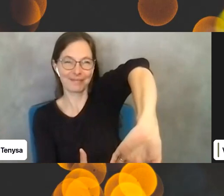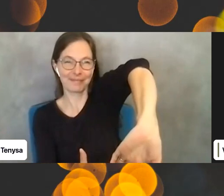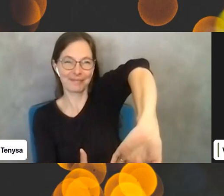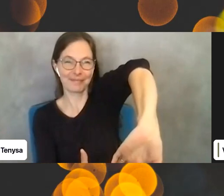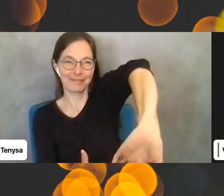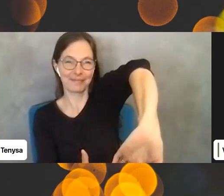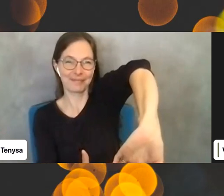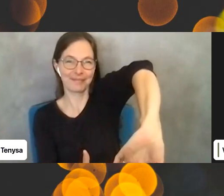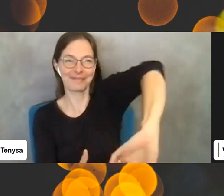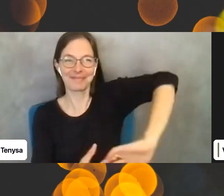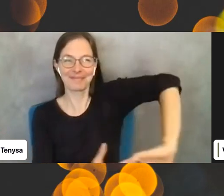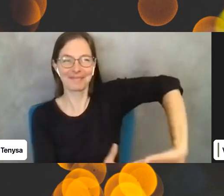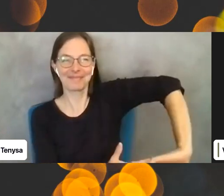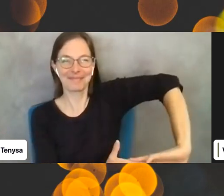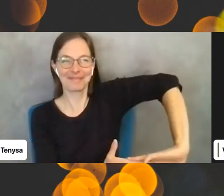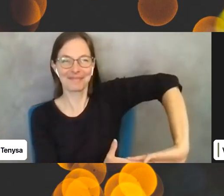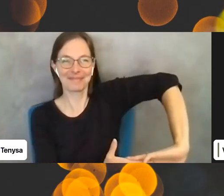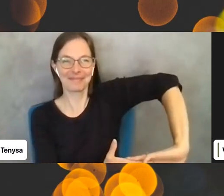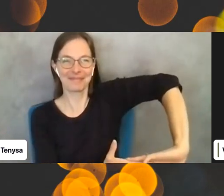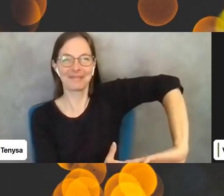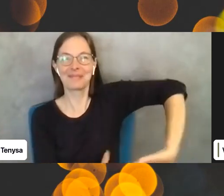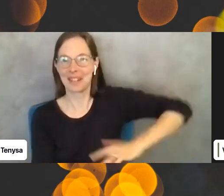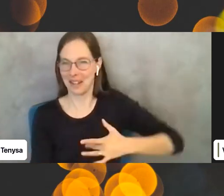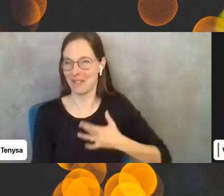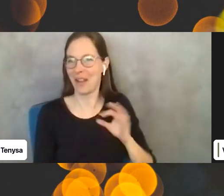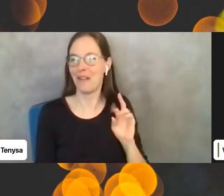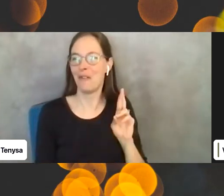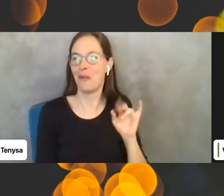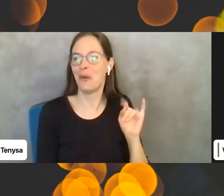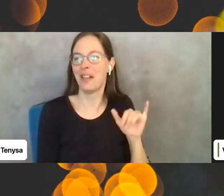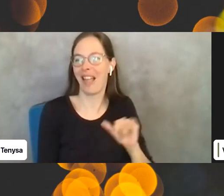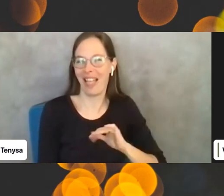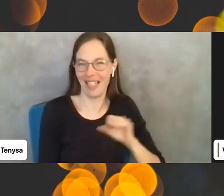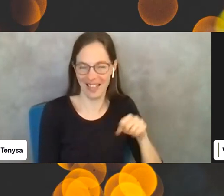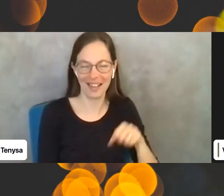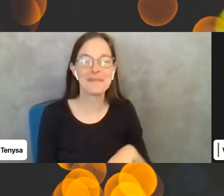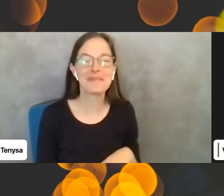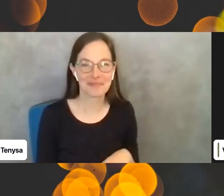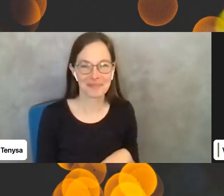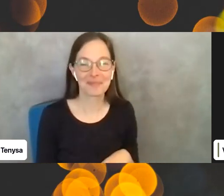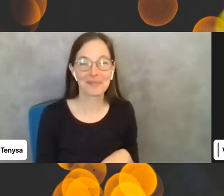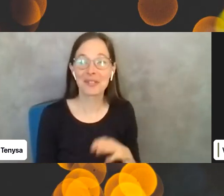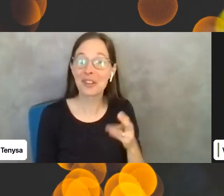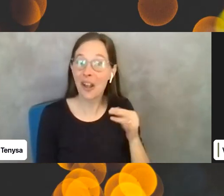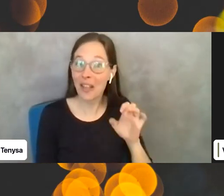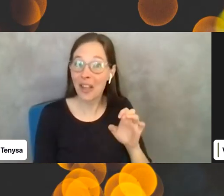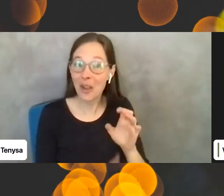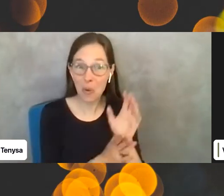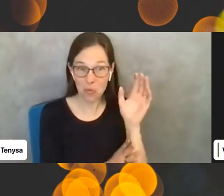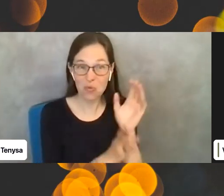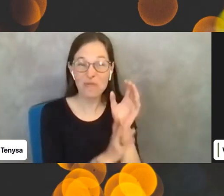gently. This stretch feels fruity and I love it. Yes. Okay, great. Yeah, for those, Charlie, your wrist. Oh, yeah,